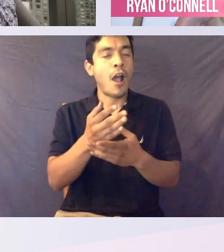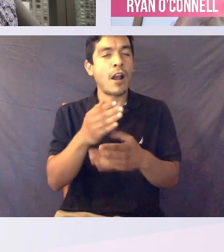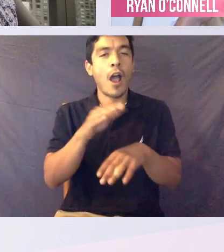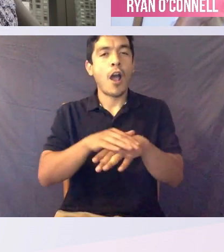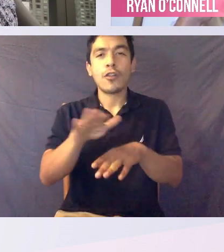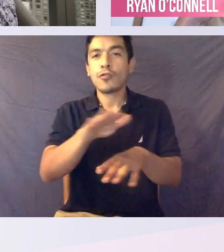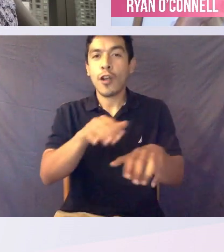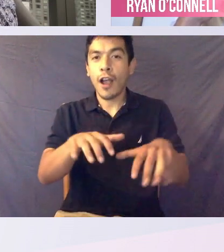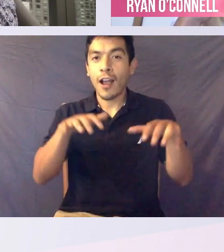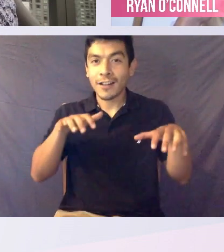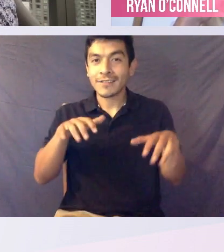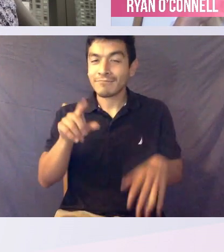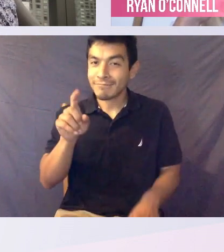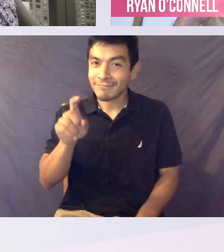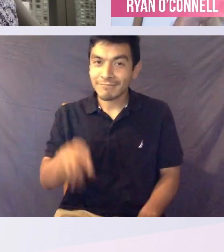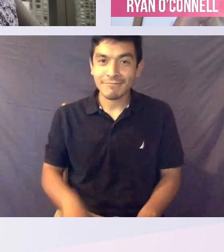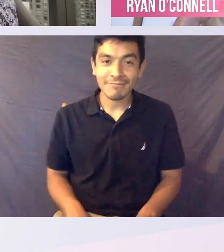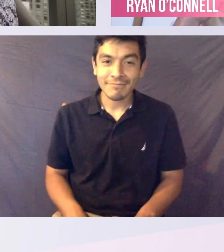work?